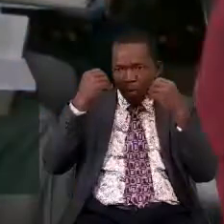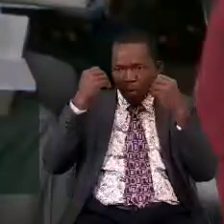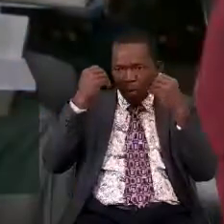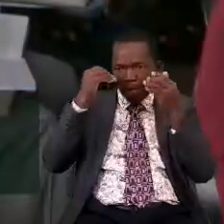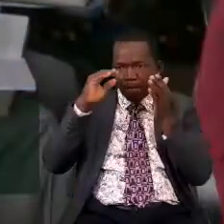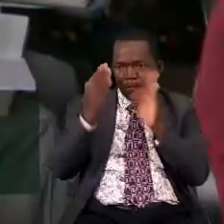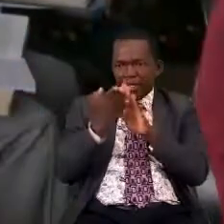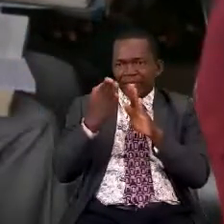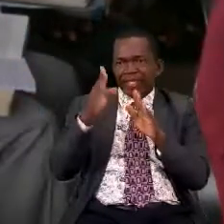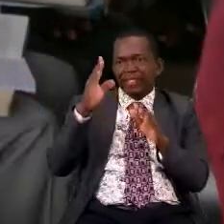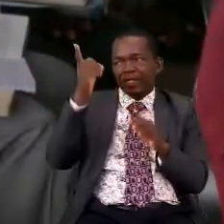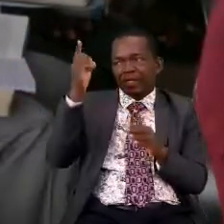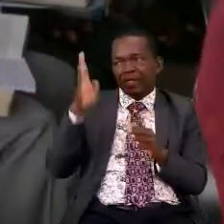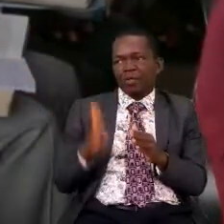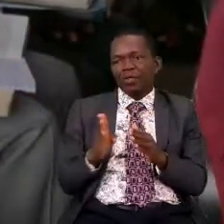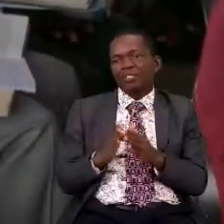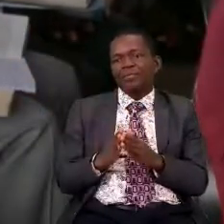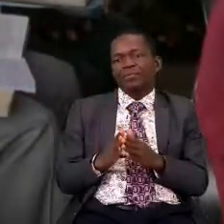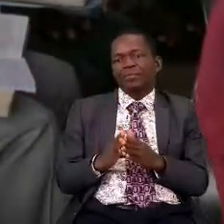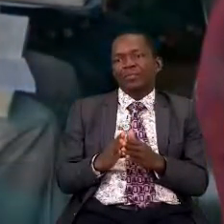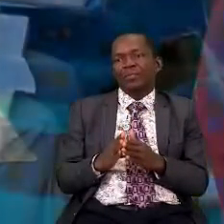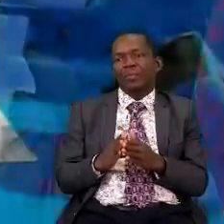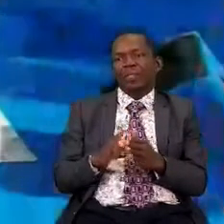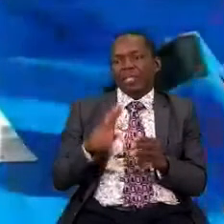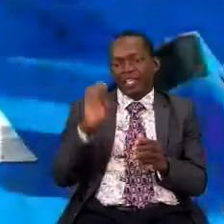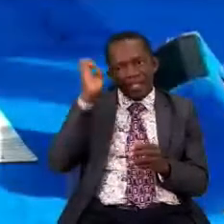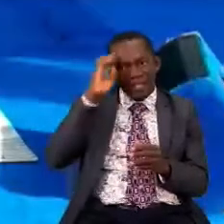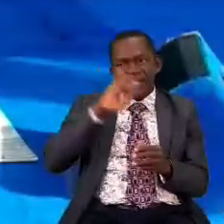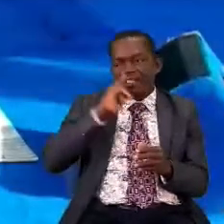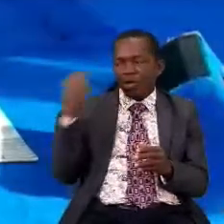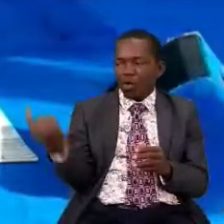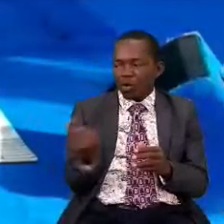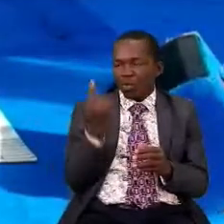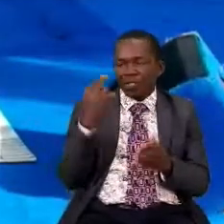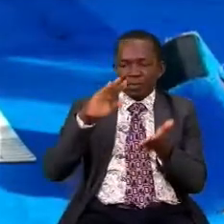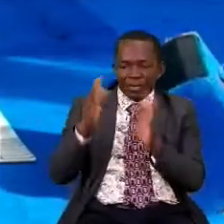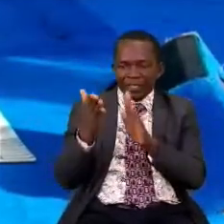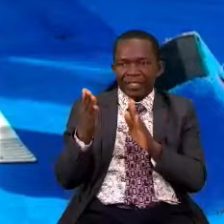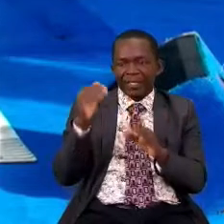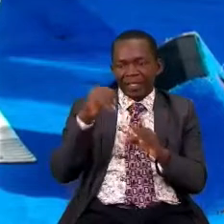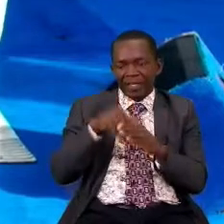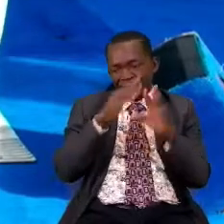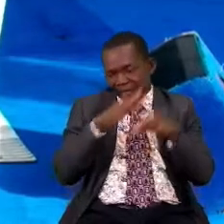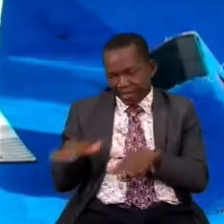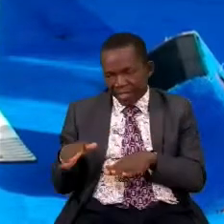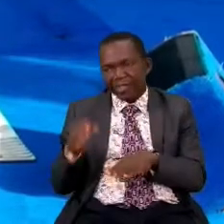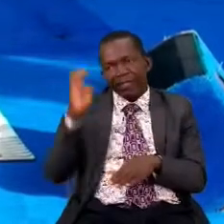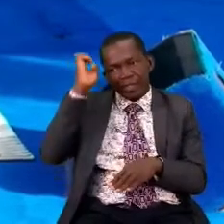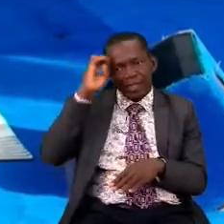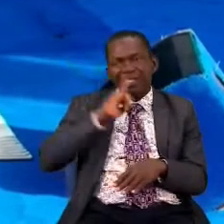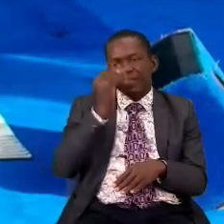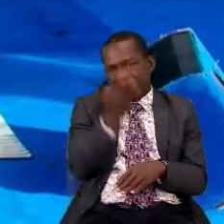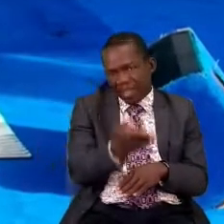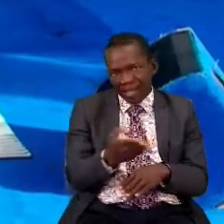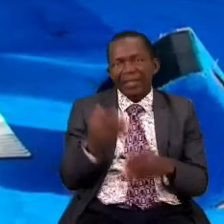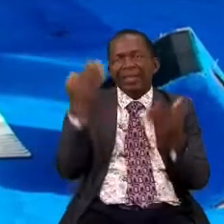the darkest and blackest night, it's there. He sees through the darkness. He sees through everything